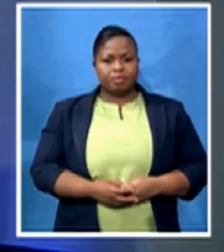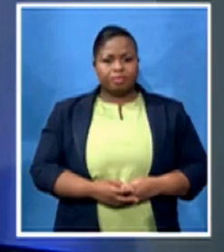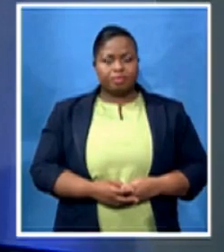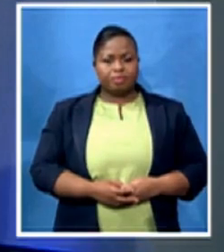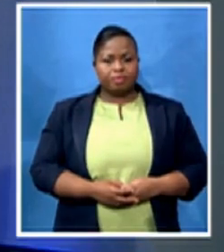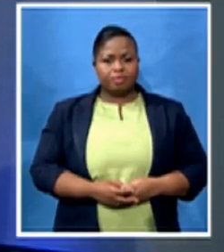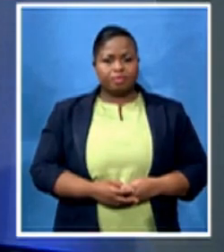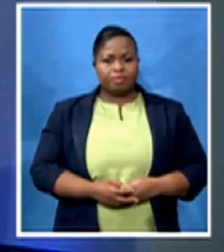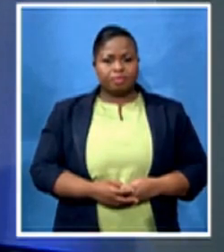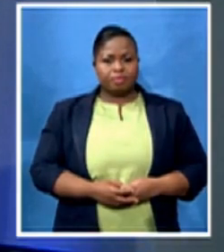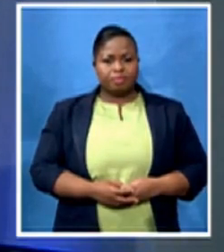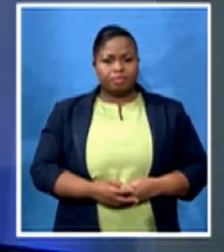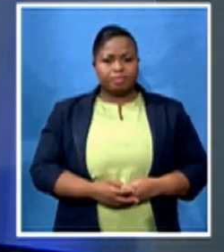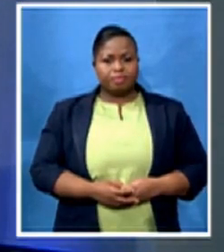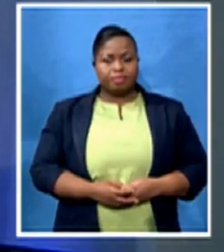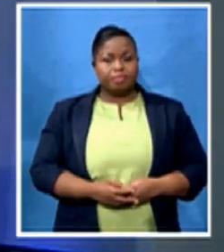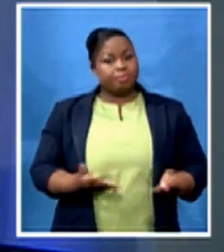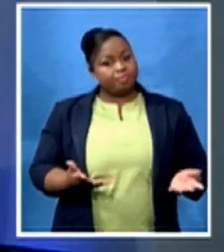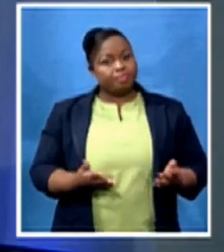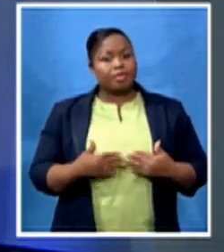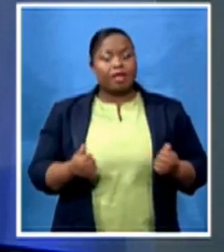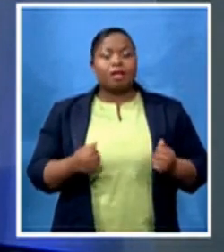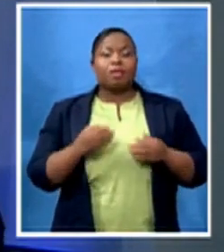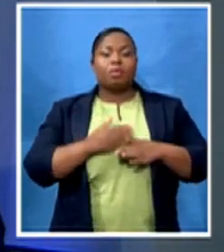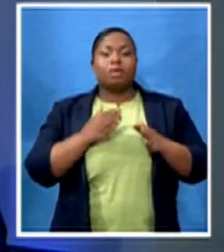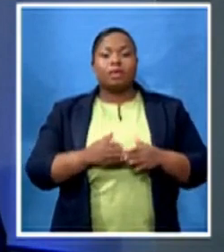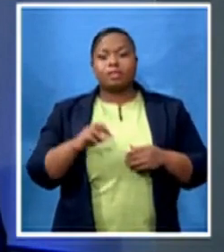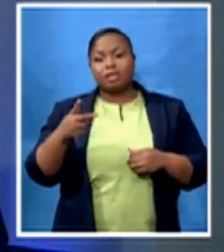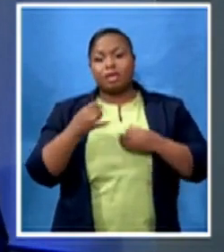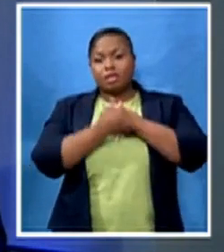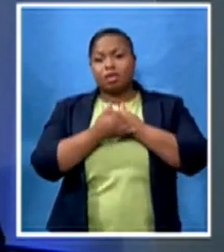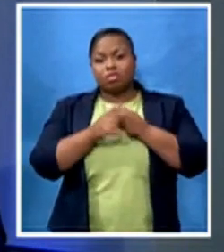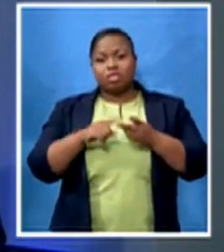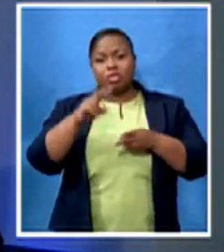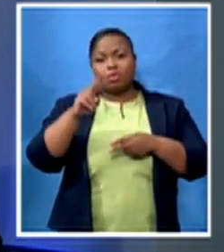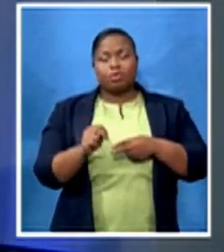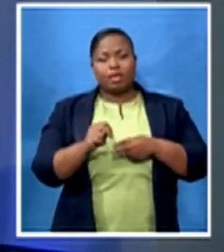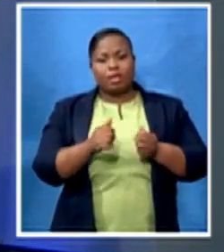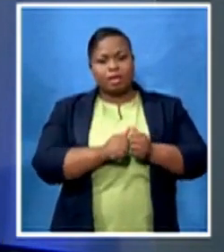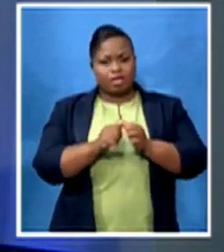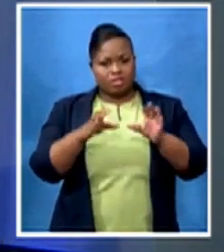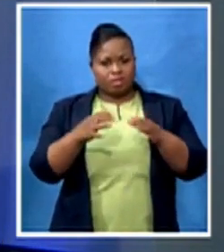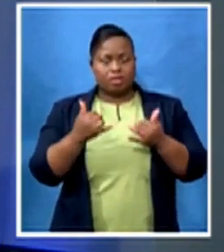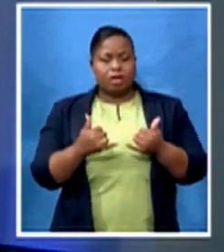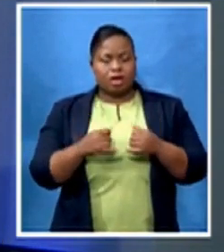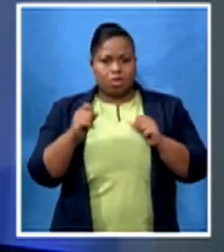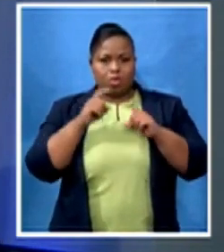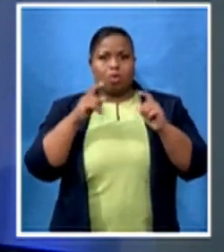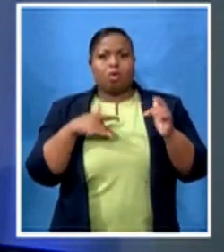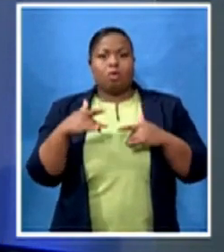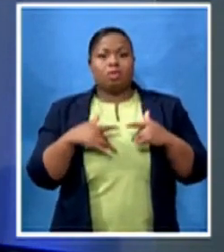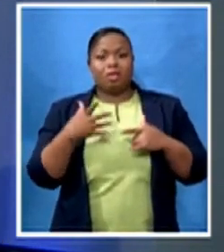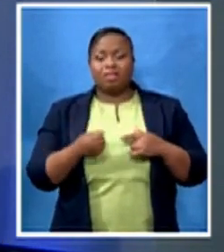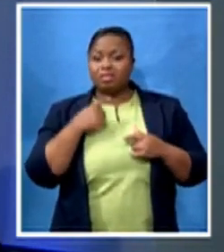health workers in some countries and the United Nations agencies have raised alarm that women and girls are being deprived of